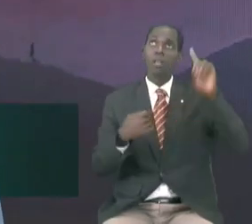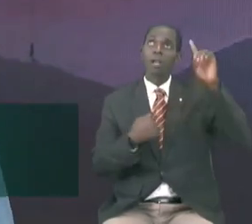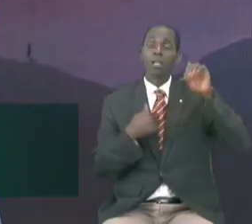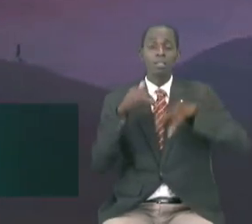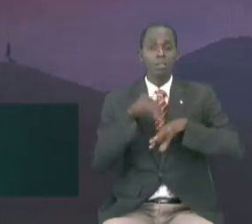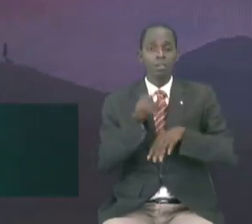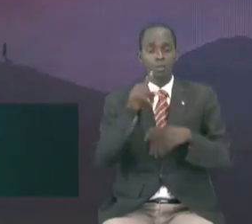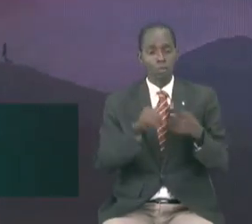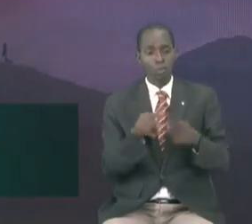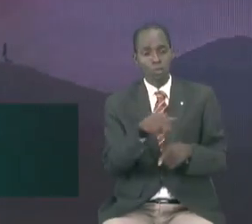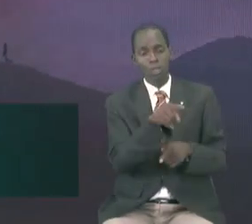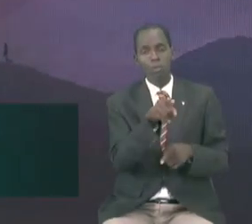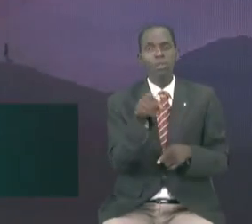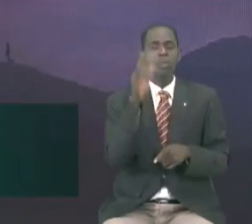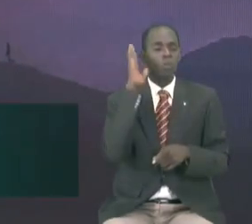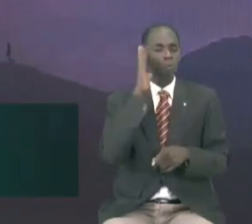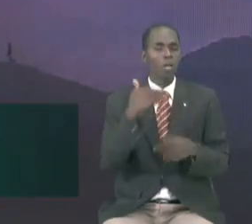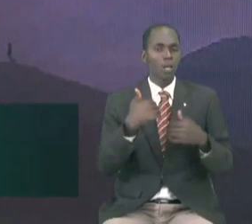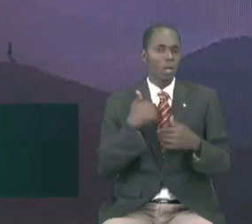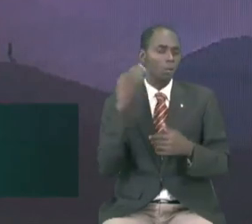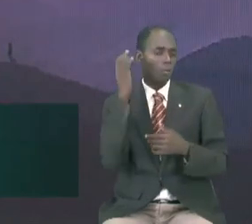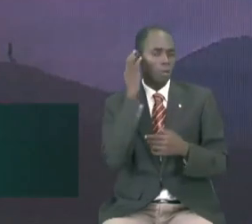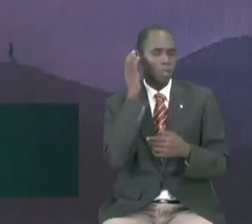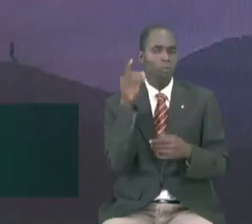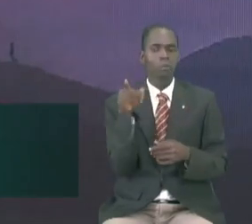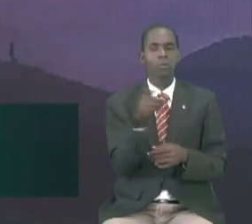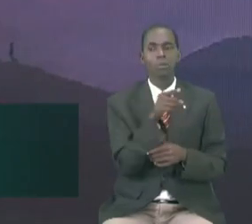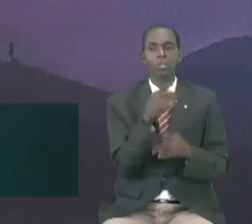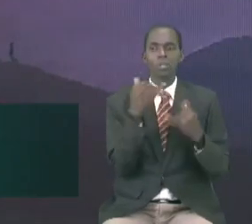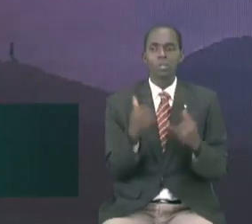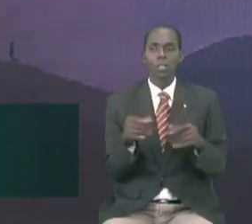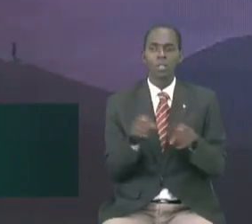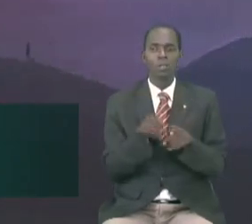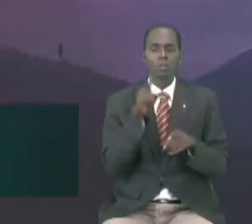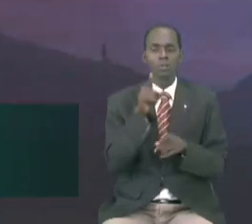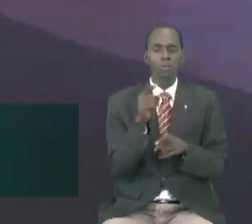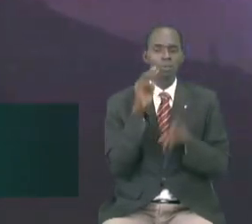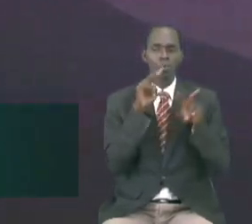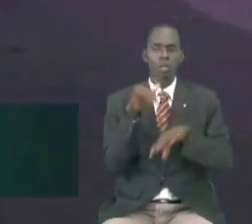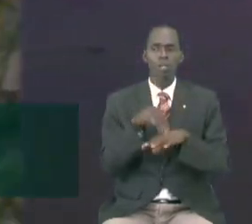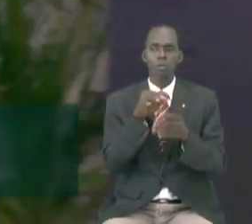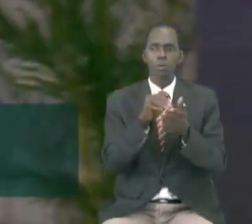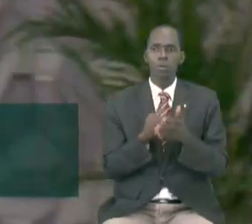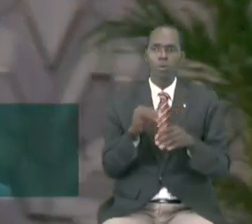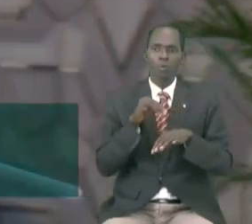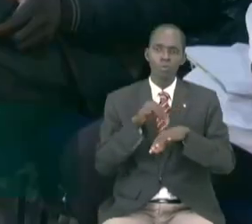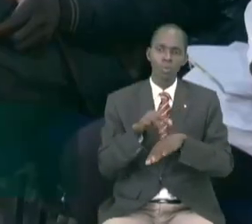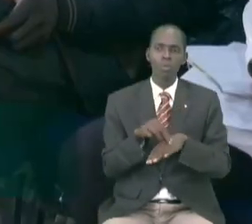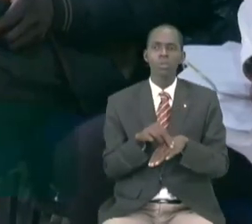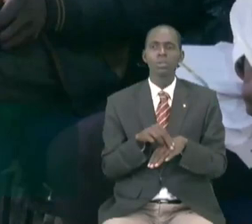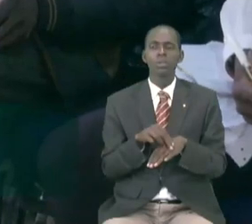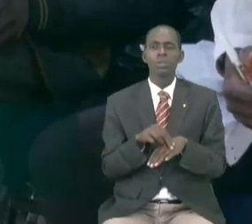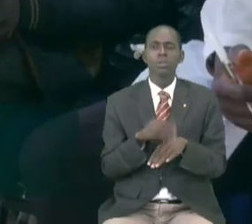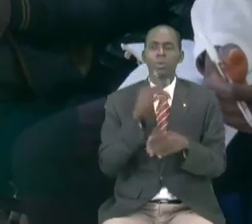what are you telling God? Oh God, send me here, don't send me there. Oh God, allow me to do this,